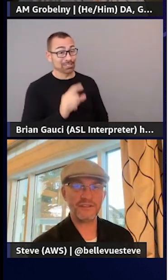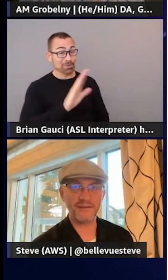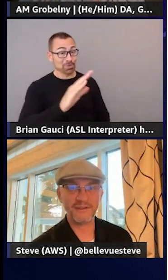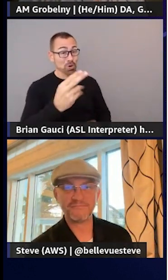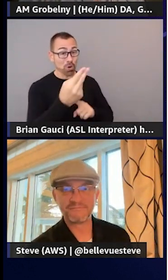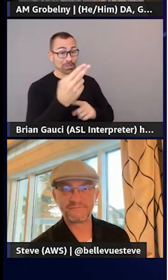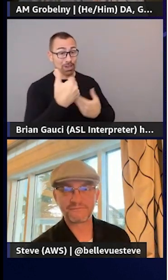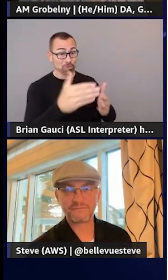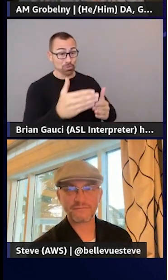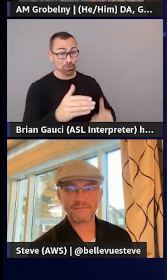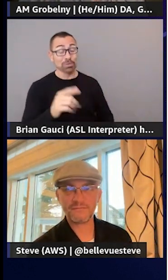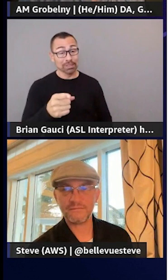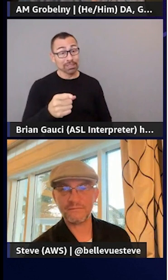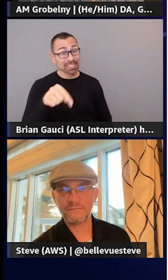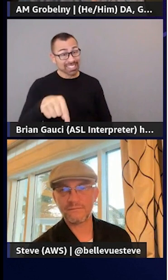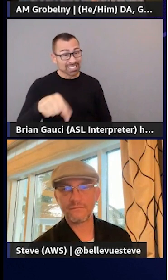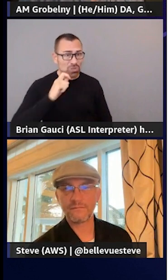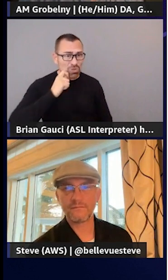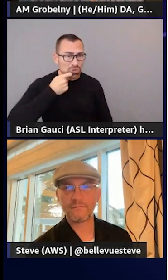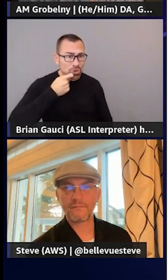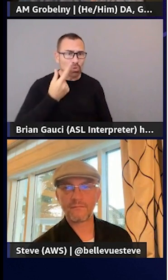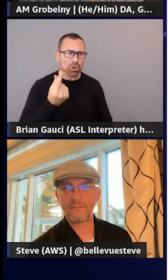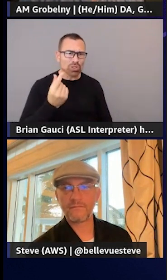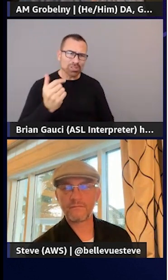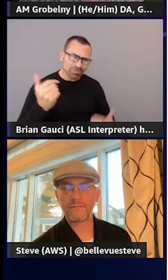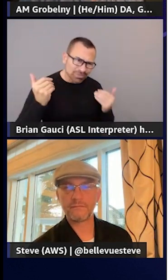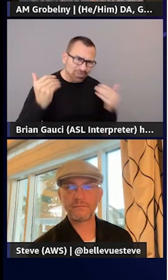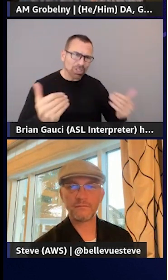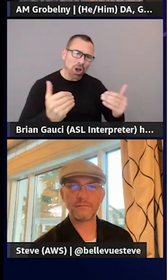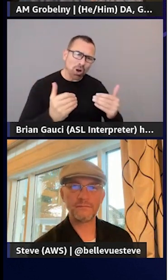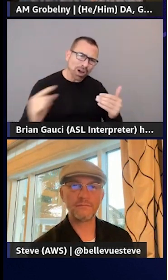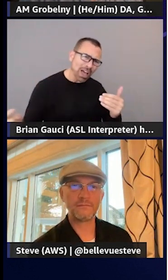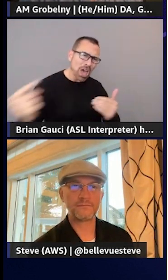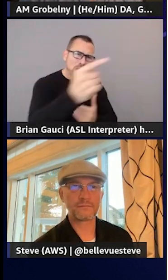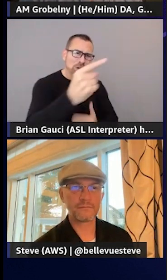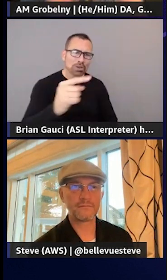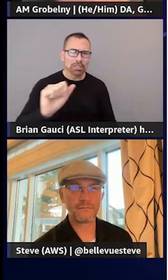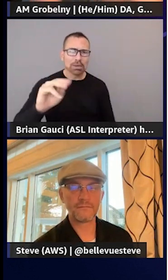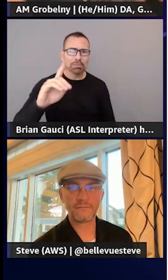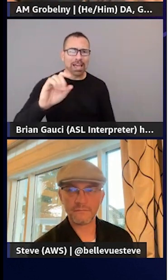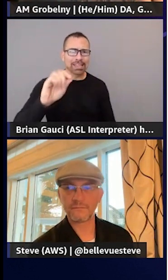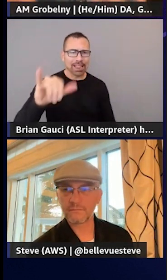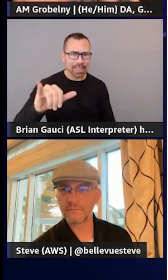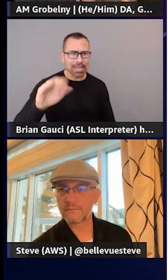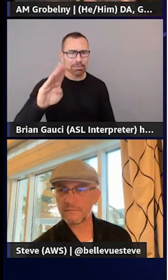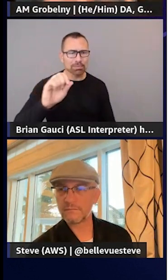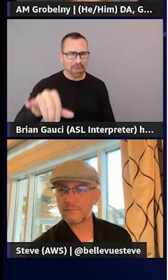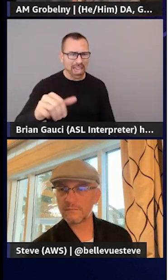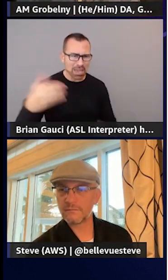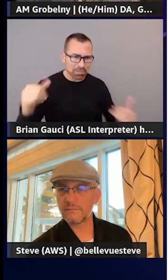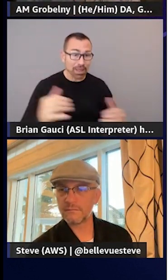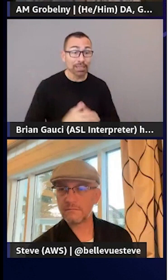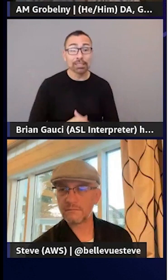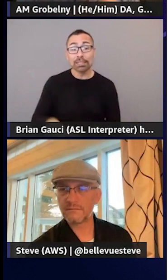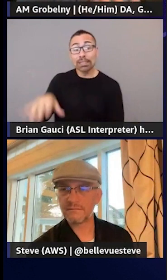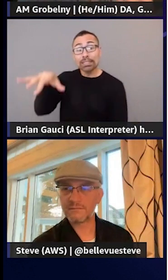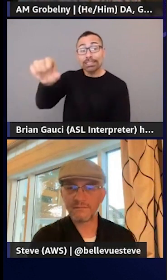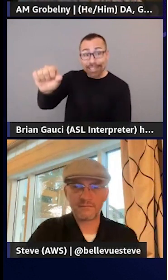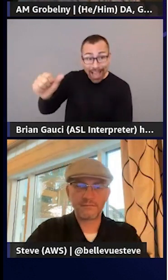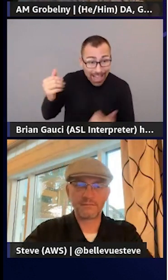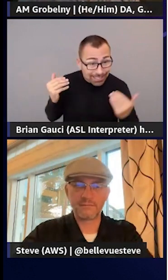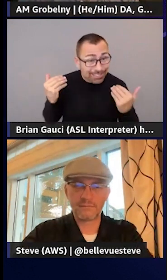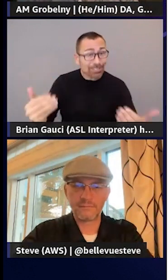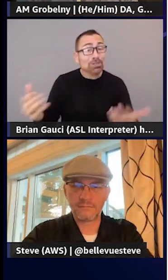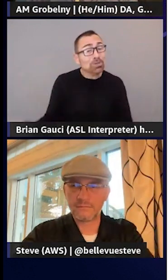you should do so. Yes, go play. There's multiple events. While this is pending, we've got